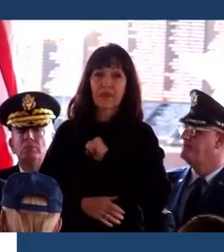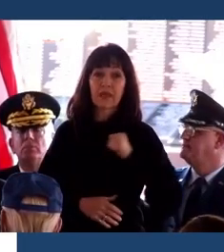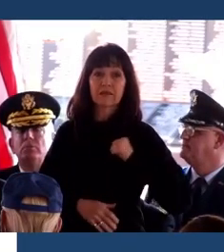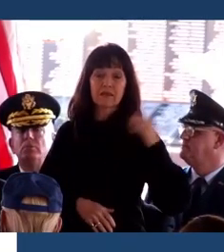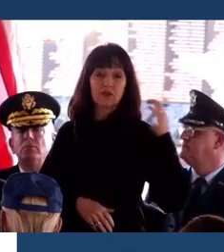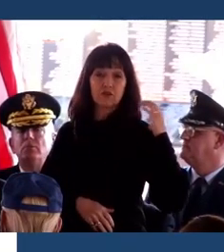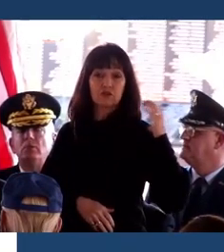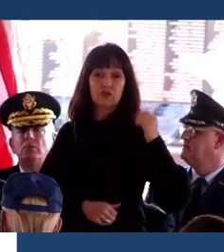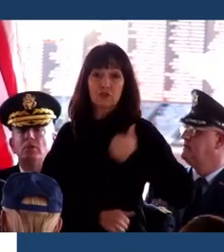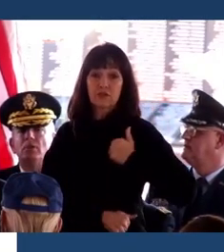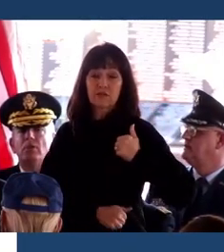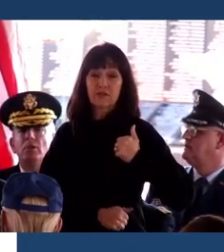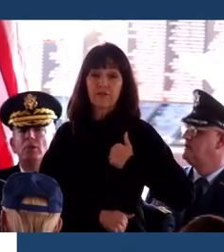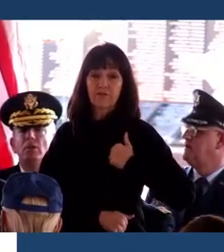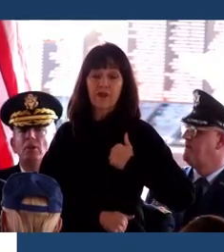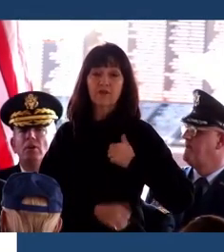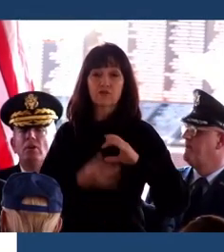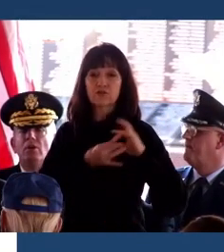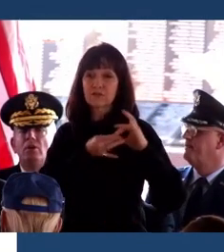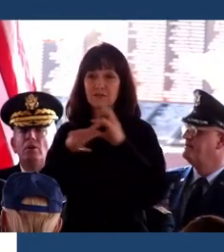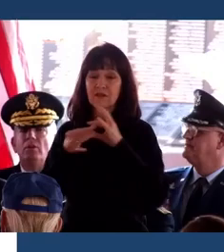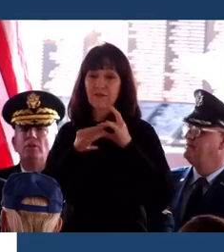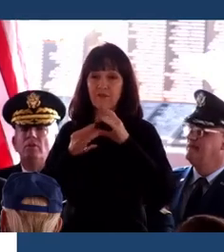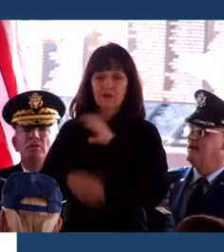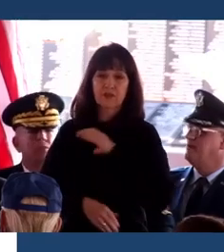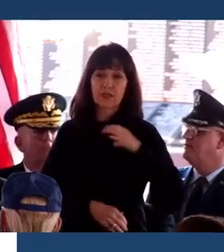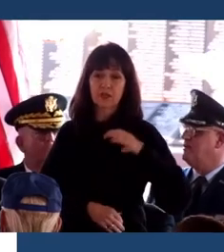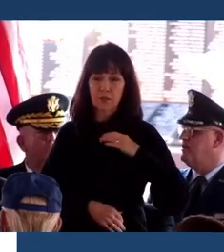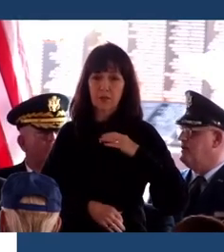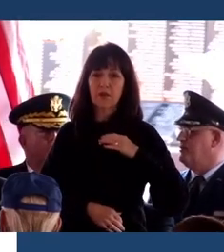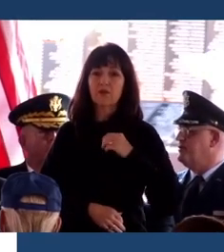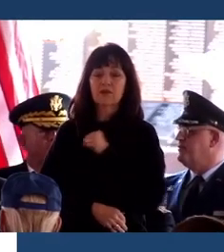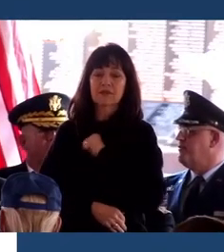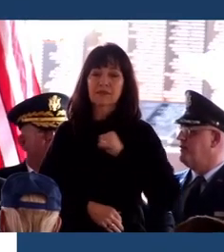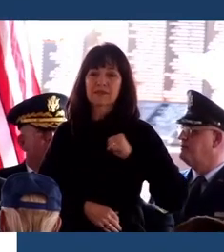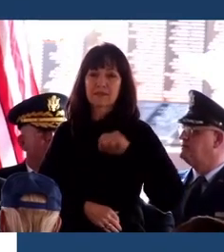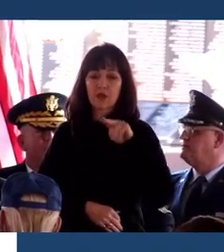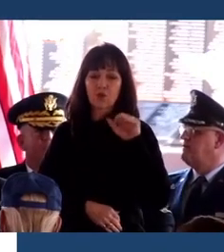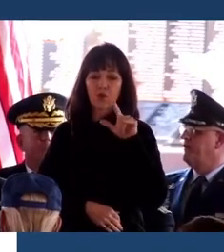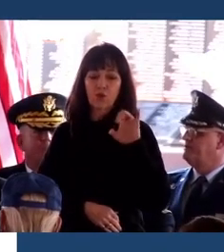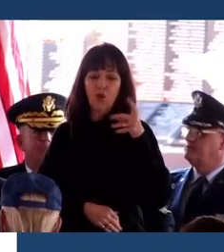Senate Chair of the Veterans Affairs Committee, Senator Nicole Poor.